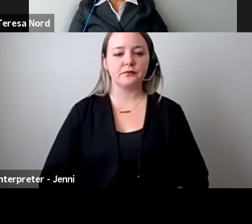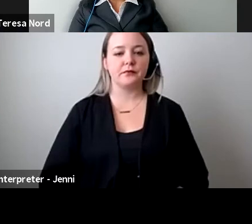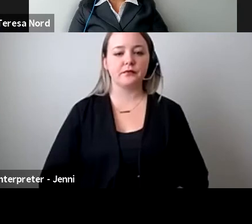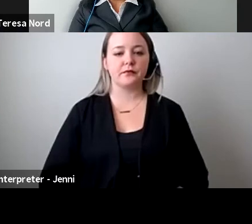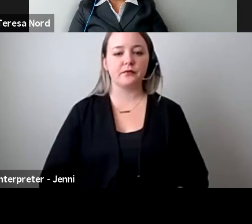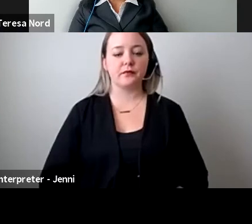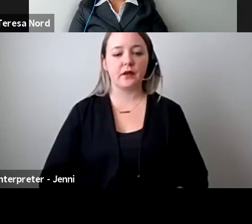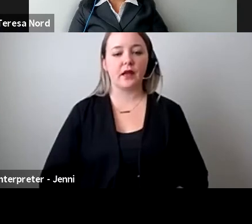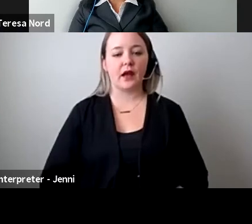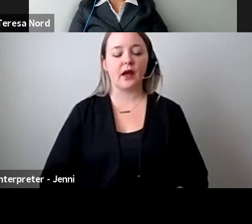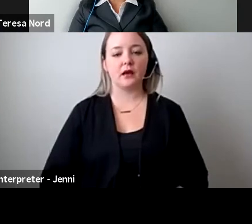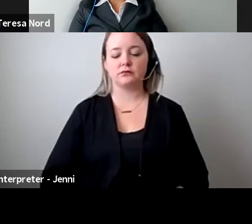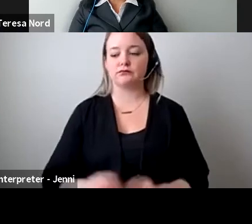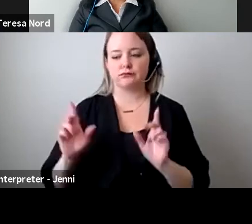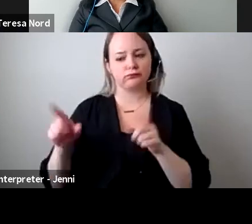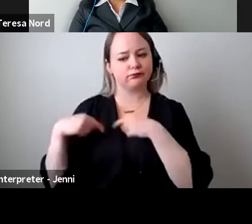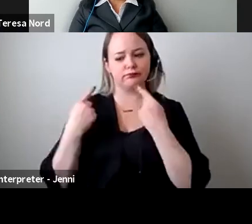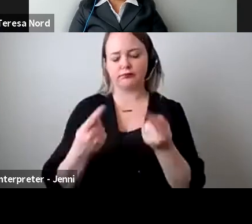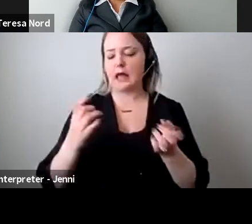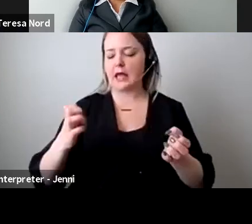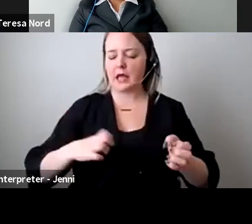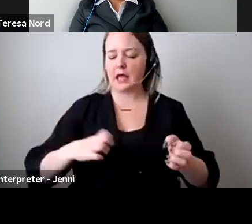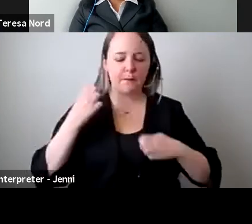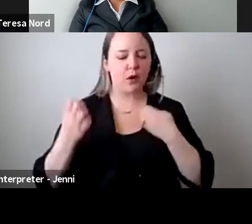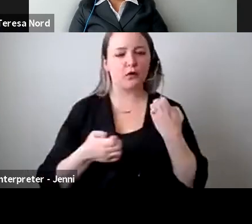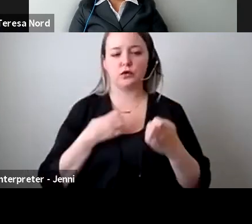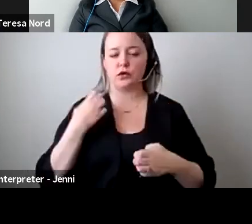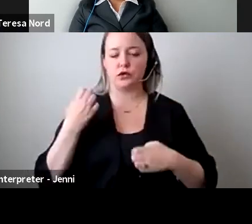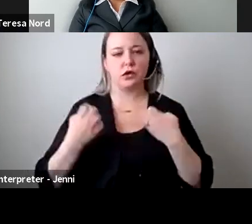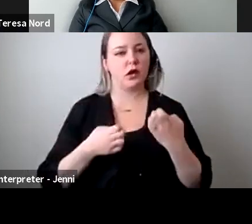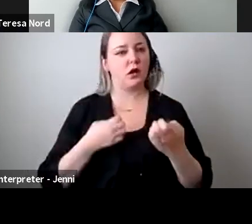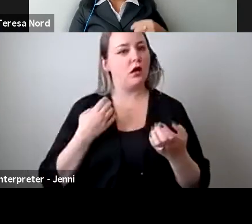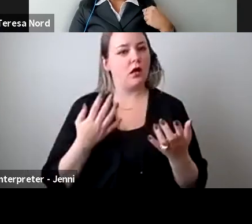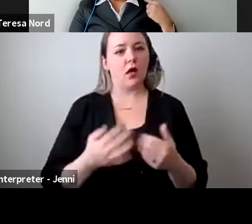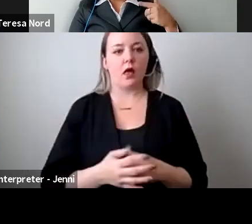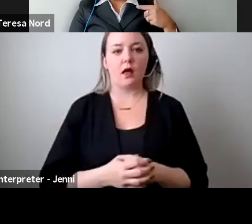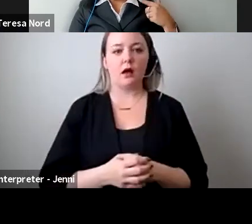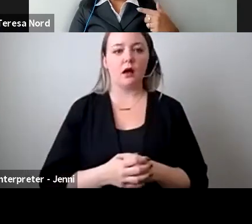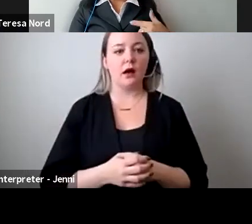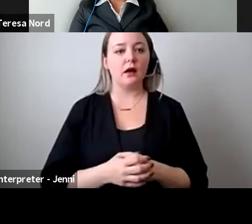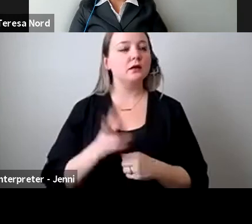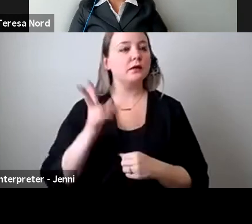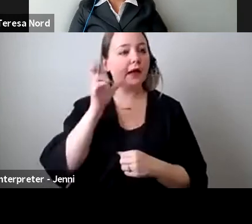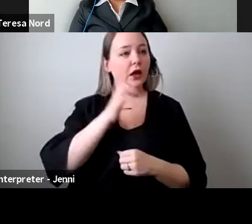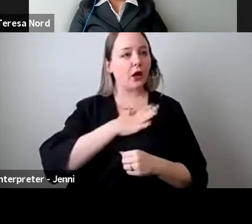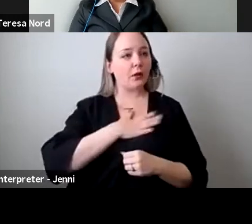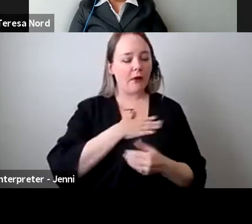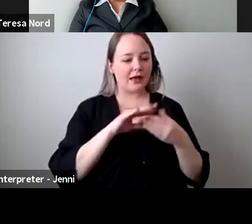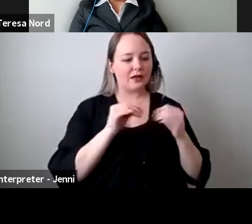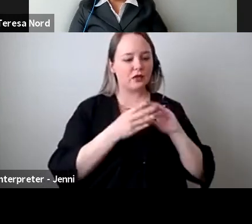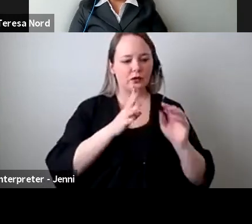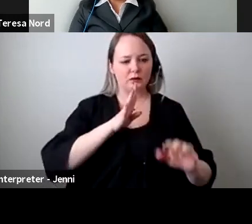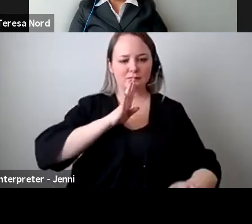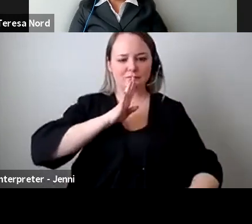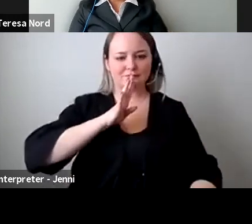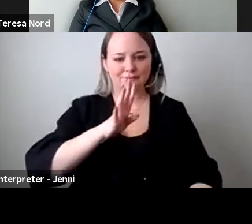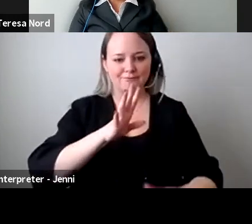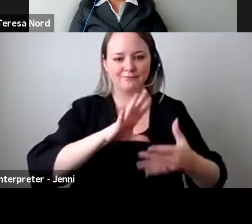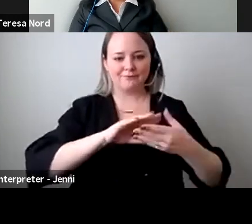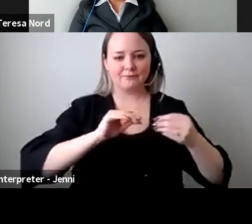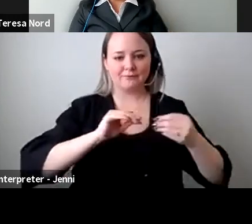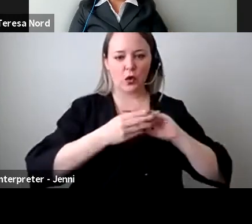it's been emotional. It's been emotional to not only hear me tell my story out loud,